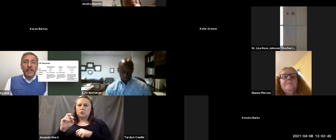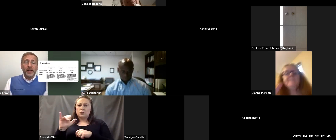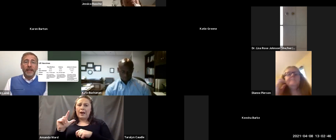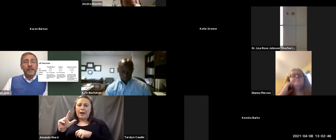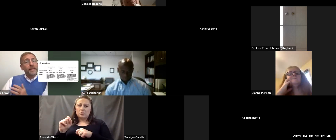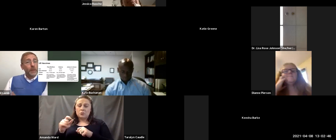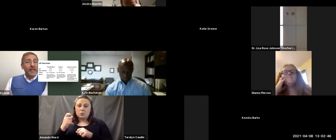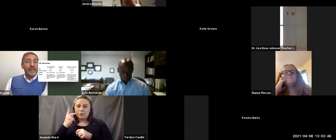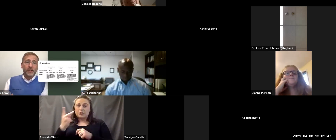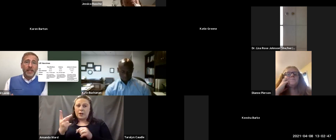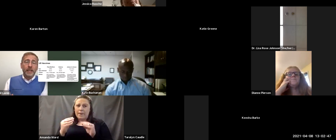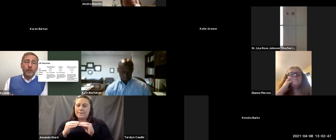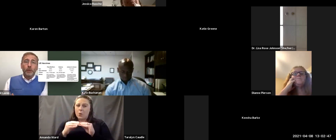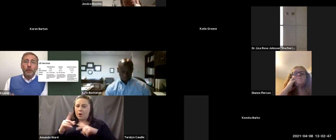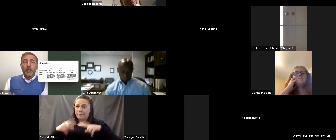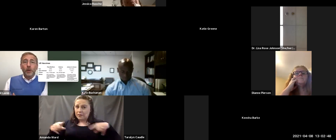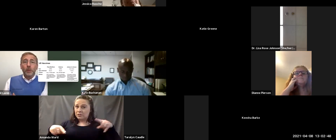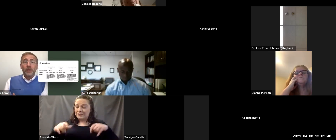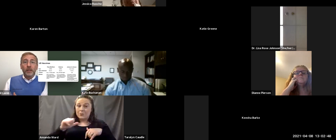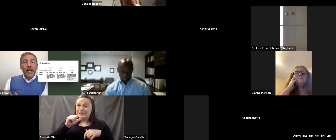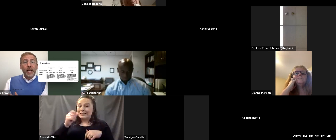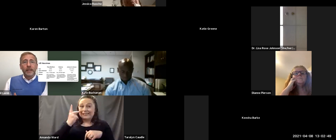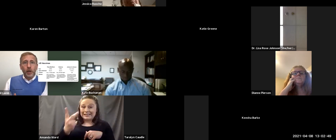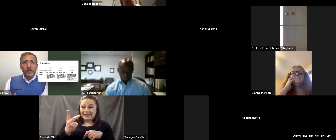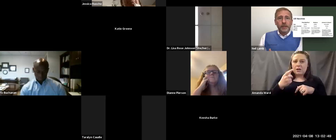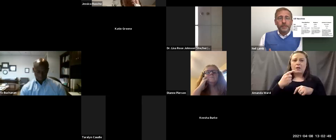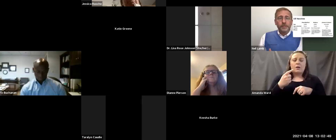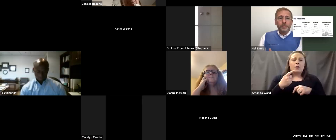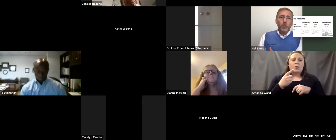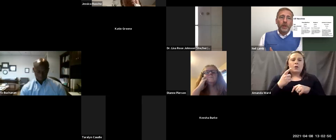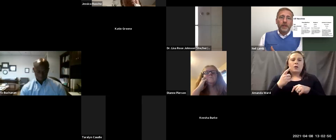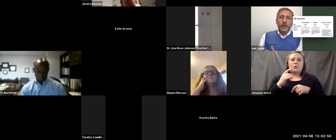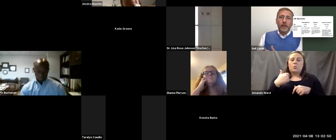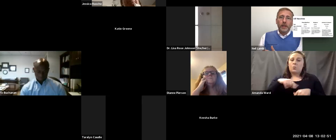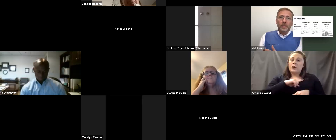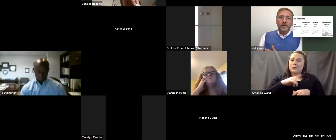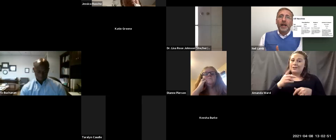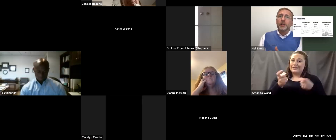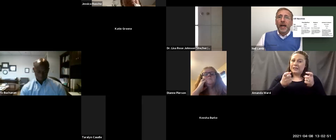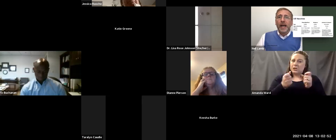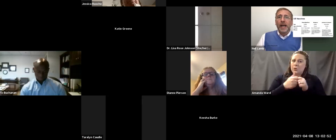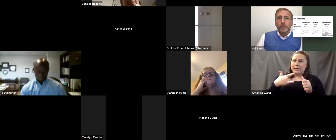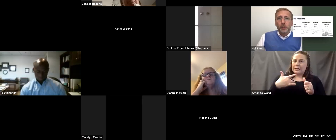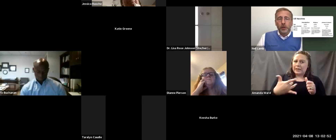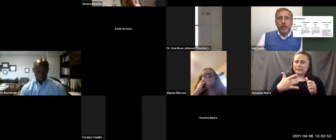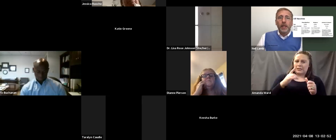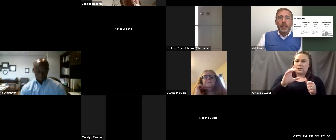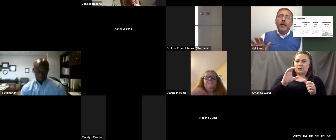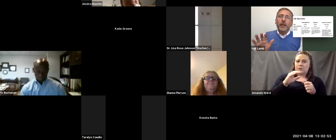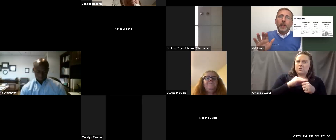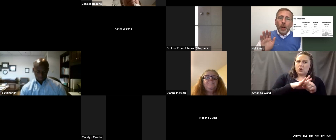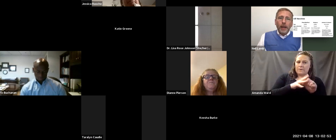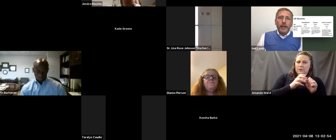more of these variants that we didn't see. We were dealing only with classic COVID with Pfizer and